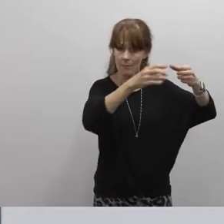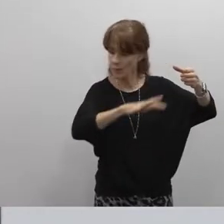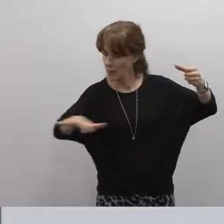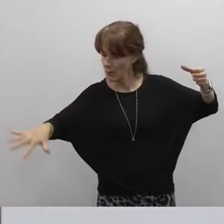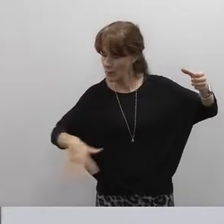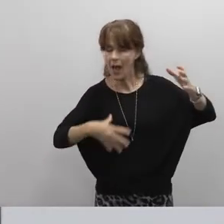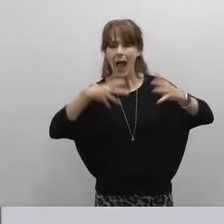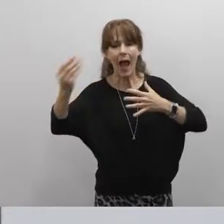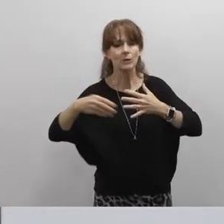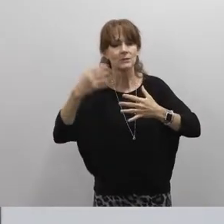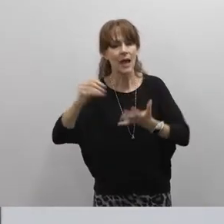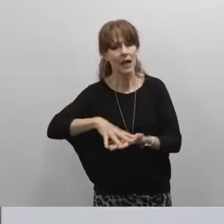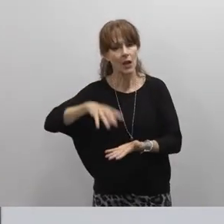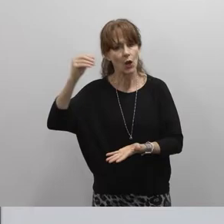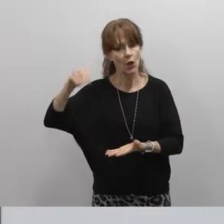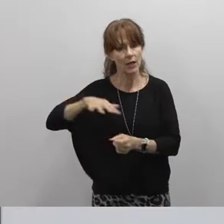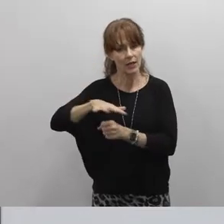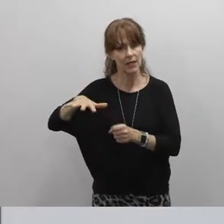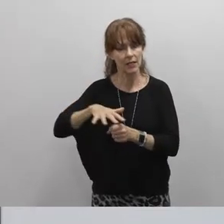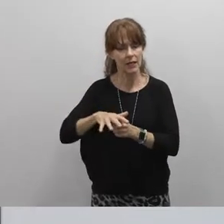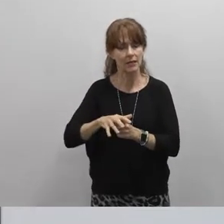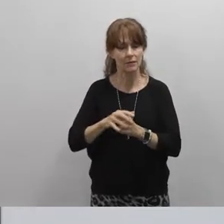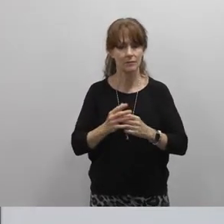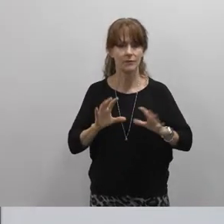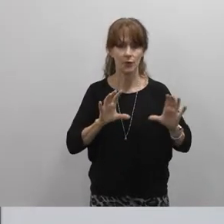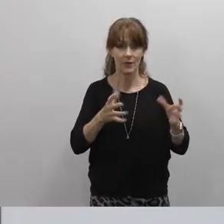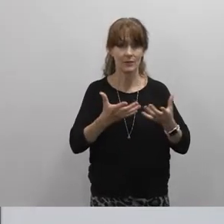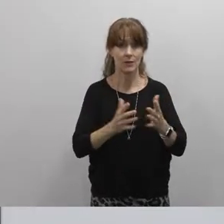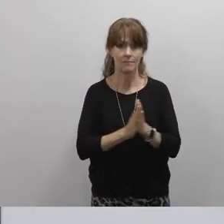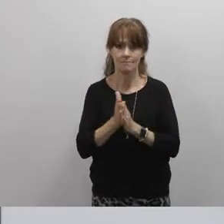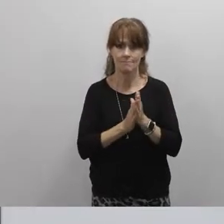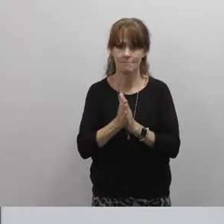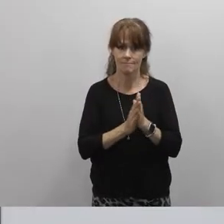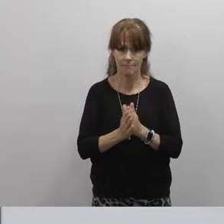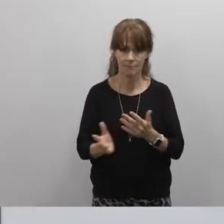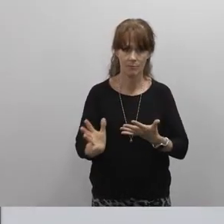right? So that's really what's at the forefront of this particular category.